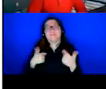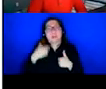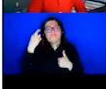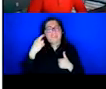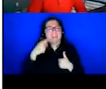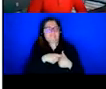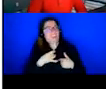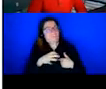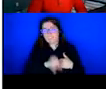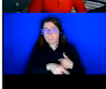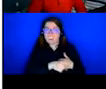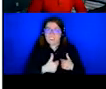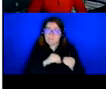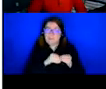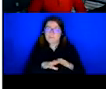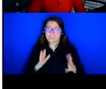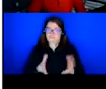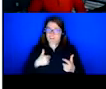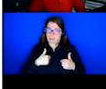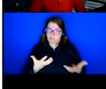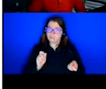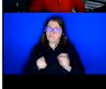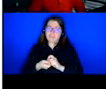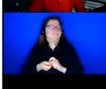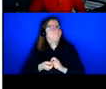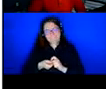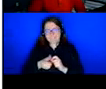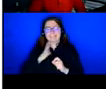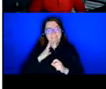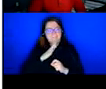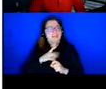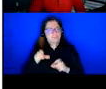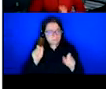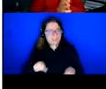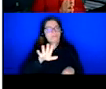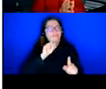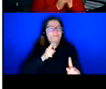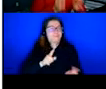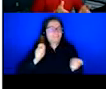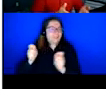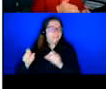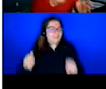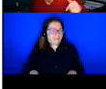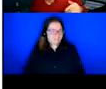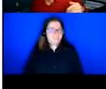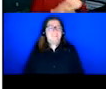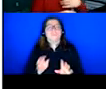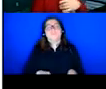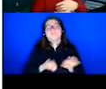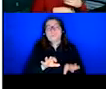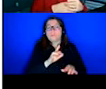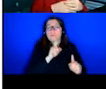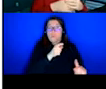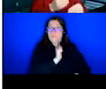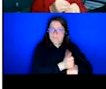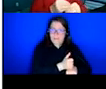change? It's totally fine to kind of change those career goals and kind of building on that. So, but it's always good to set them and then, you know,